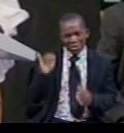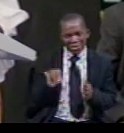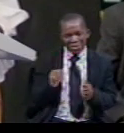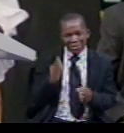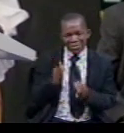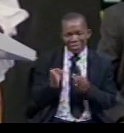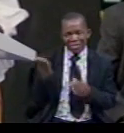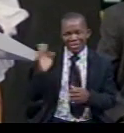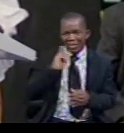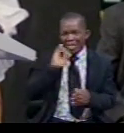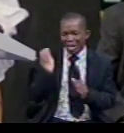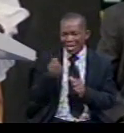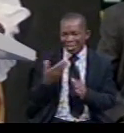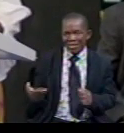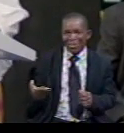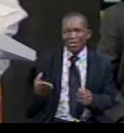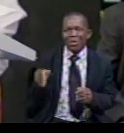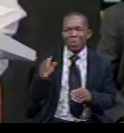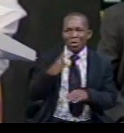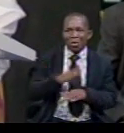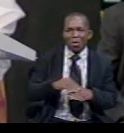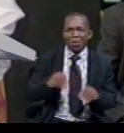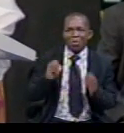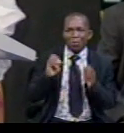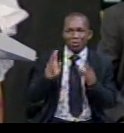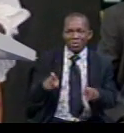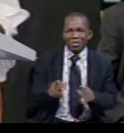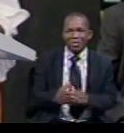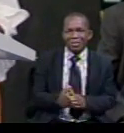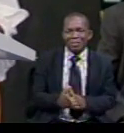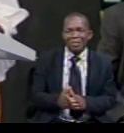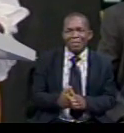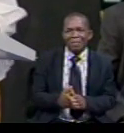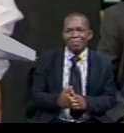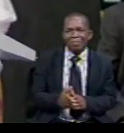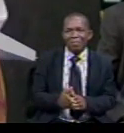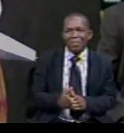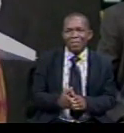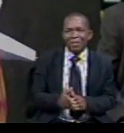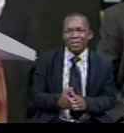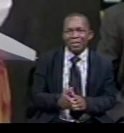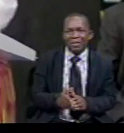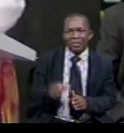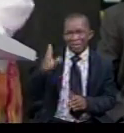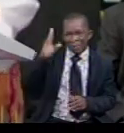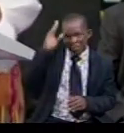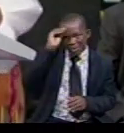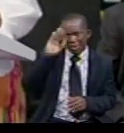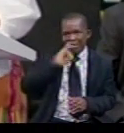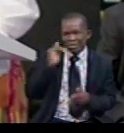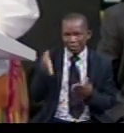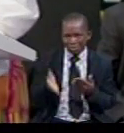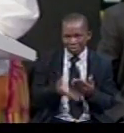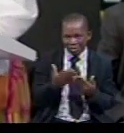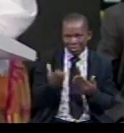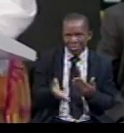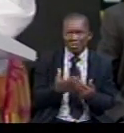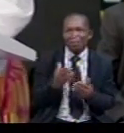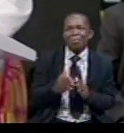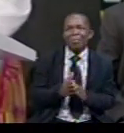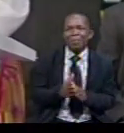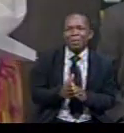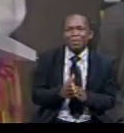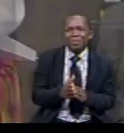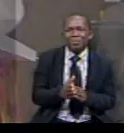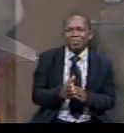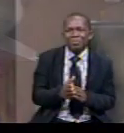honor. The man is so calm. His simplicity, his demeanor.